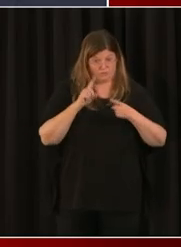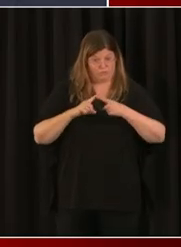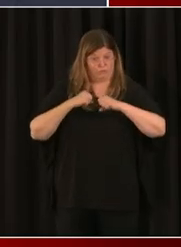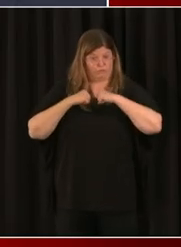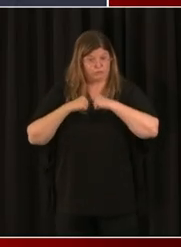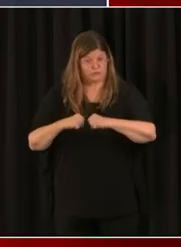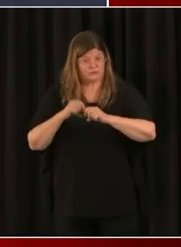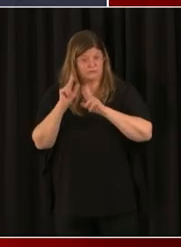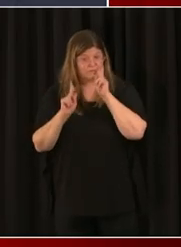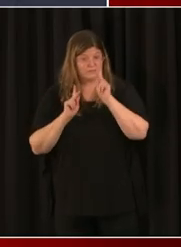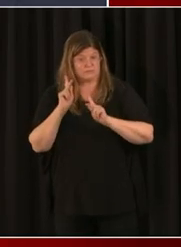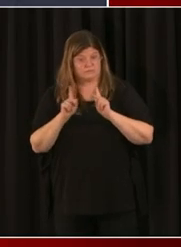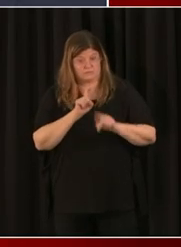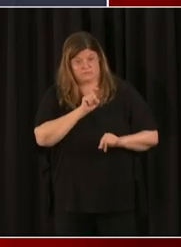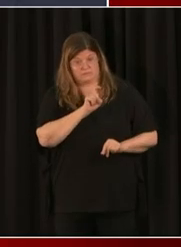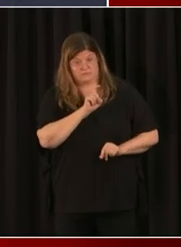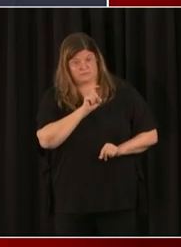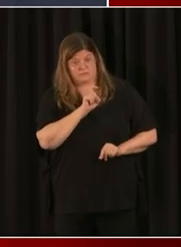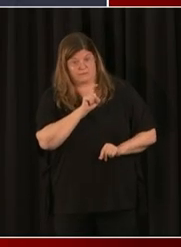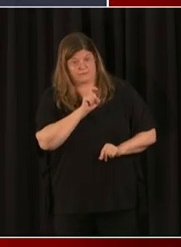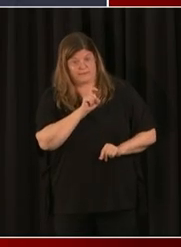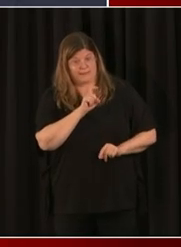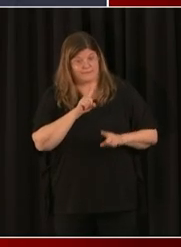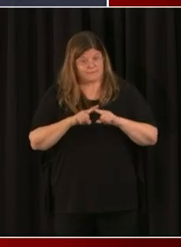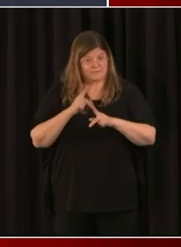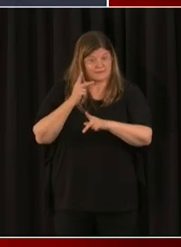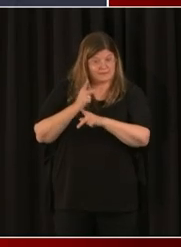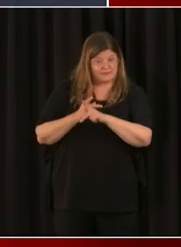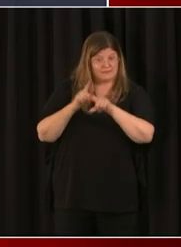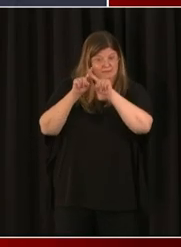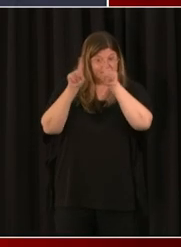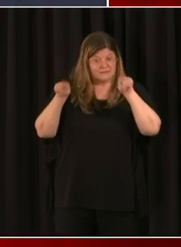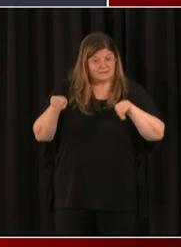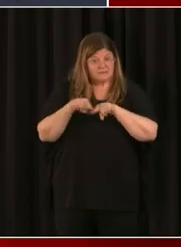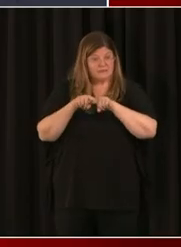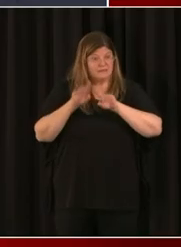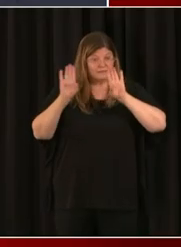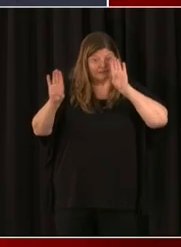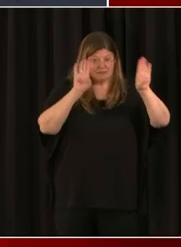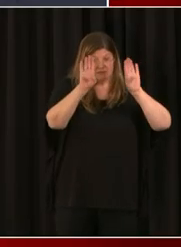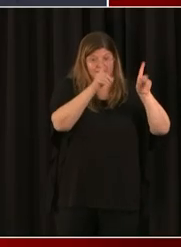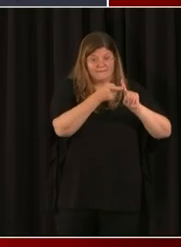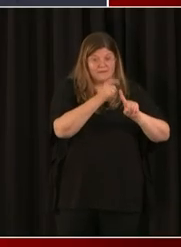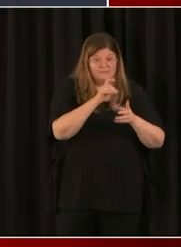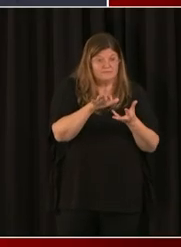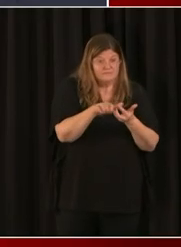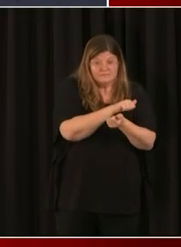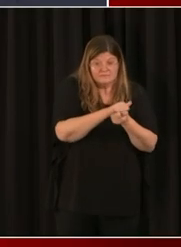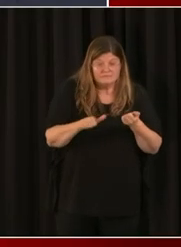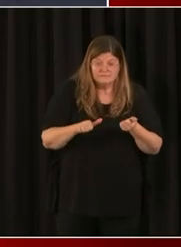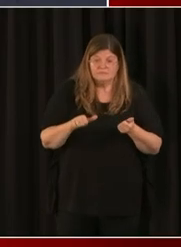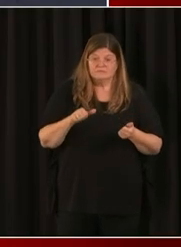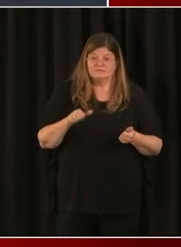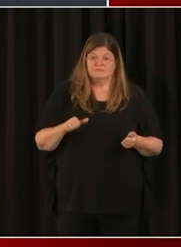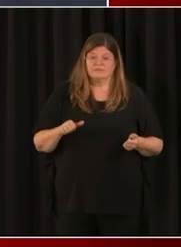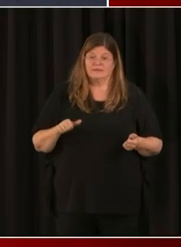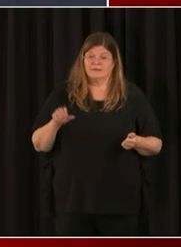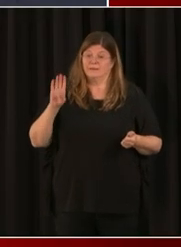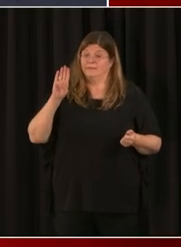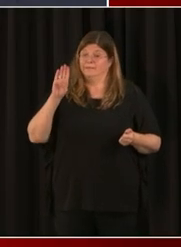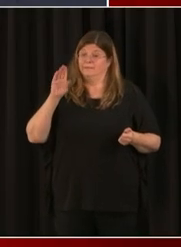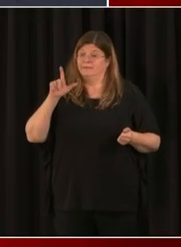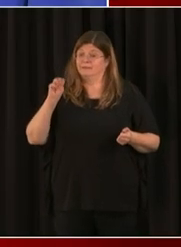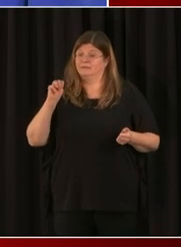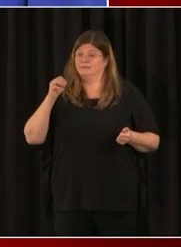people who are trying to be there, who would like to be there, and also to keep all the signs from being torn down. Is that correct? Black Lives Plaza will be blocked